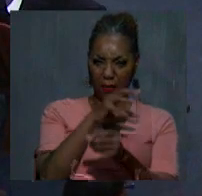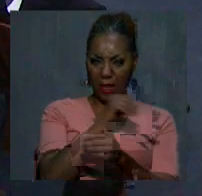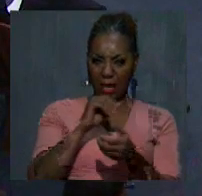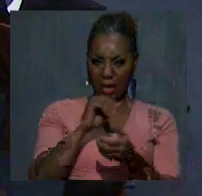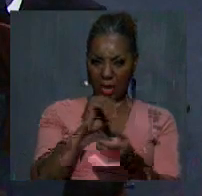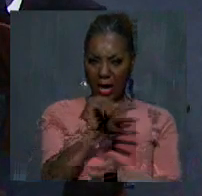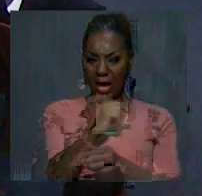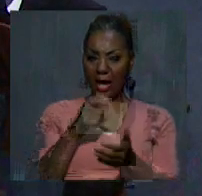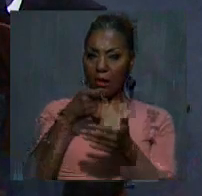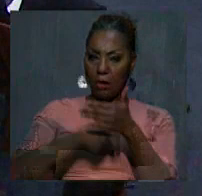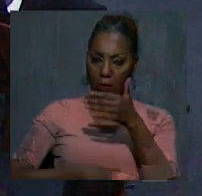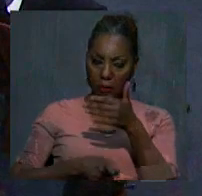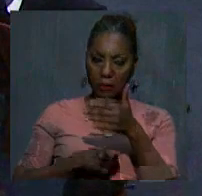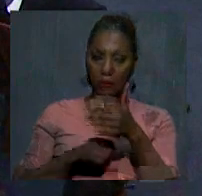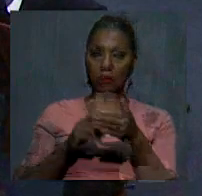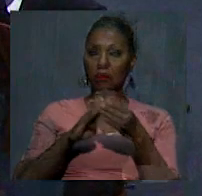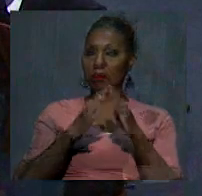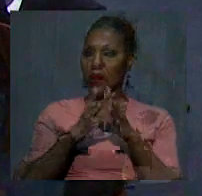cost to the